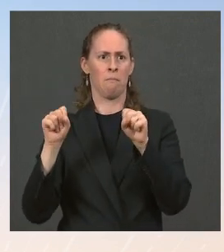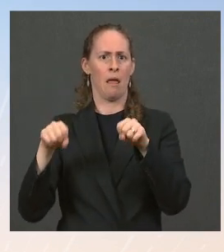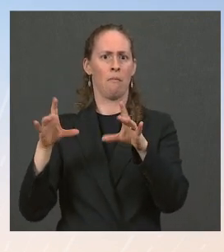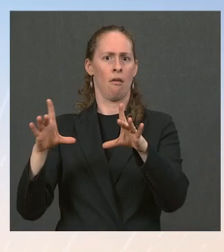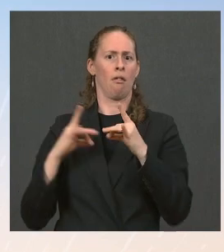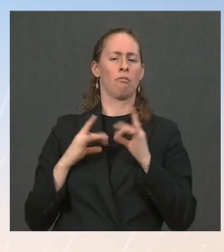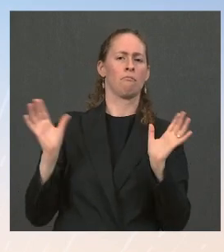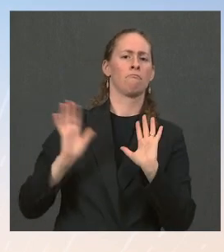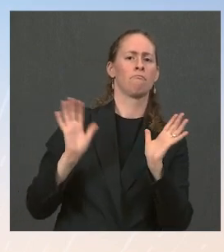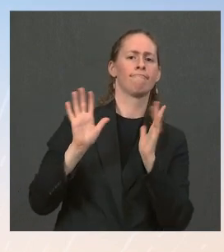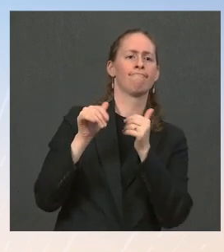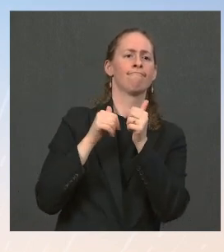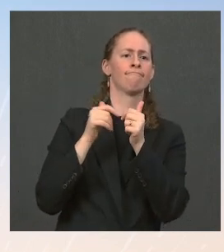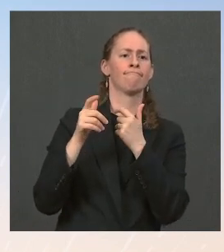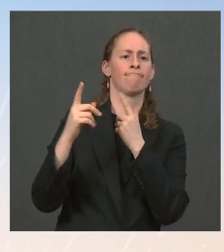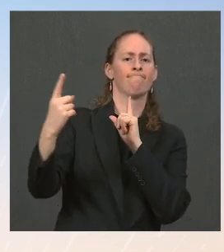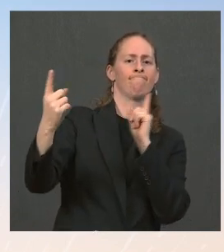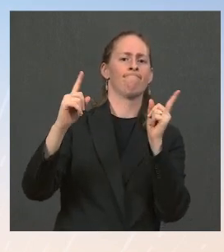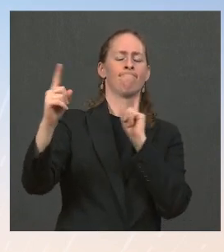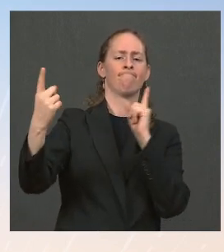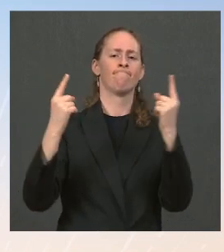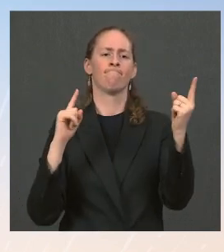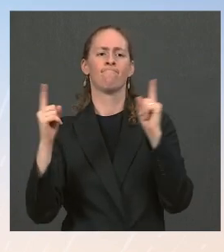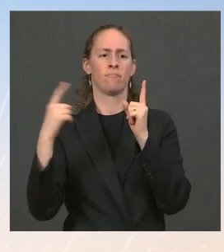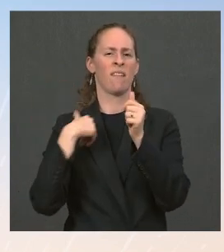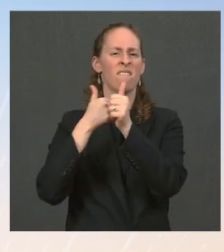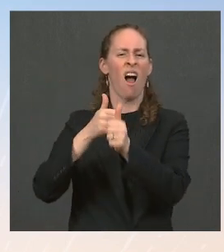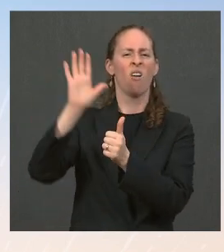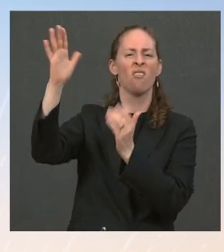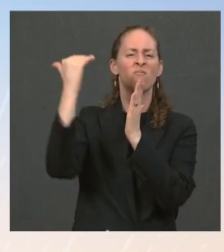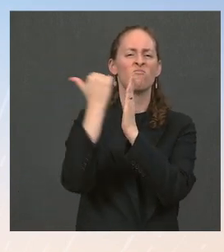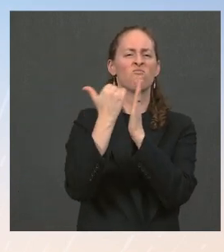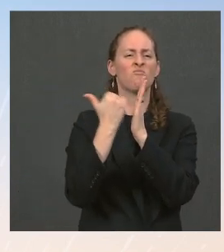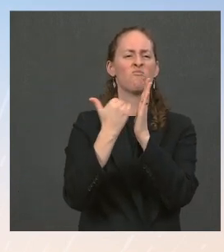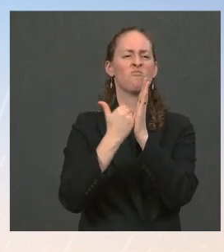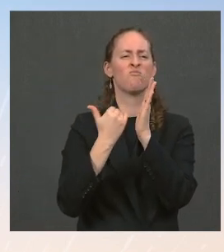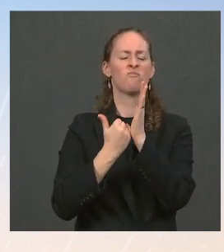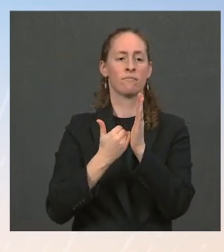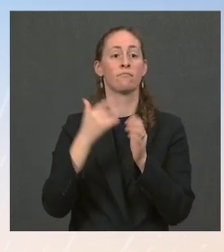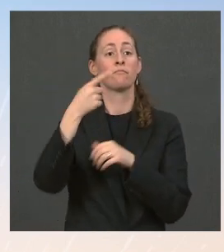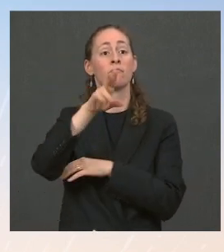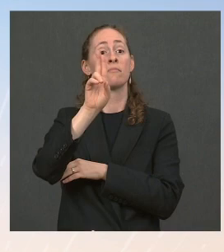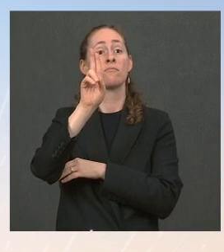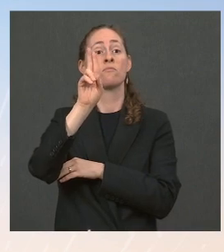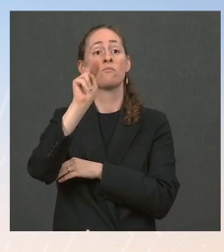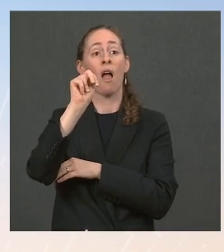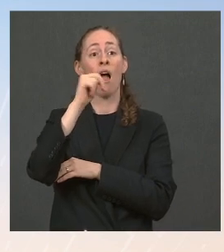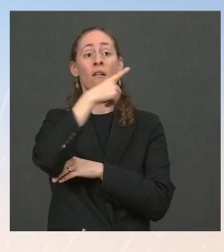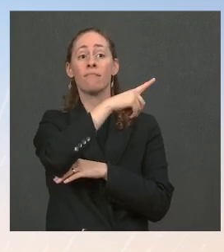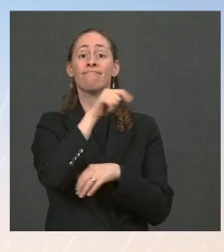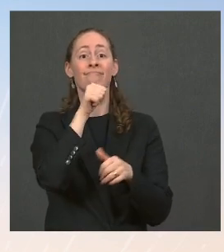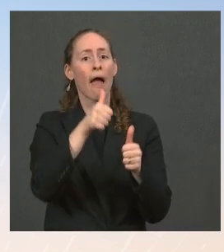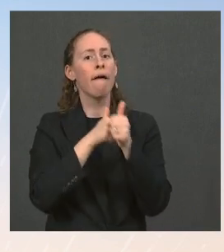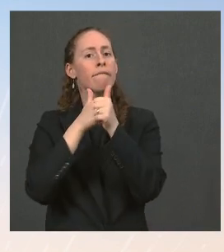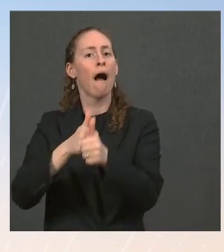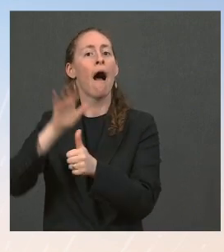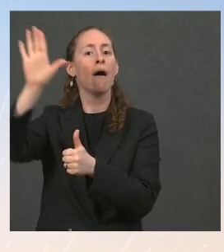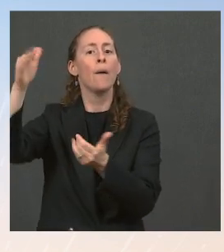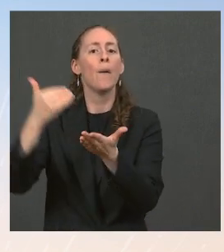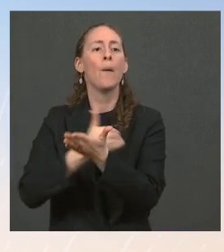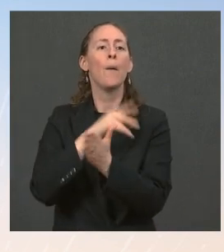Based on this definition and precautions put in place by our team in the UN, we're not implementing any new protocols or new testing as it relates